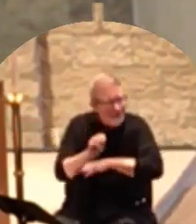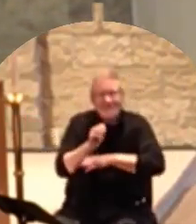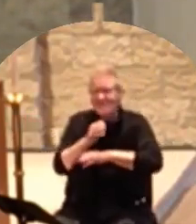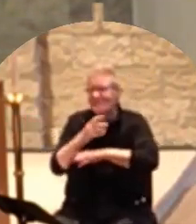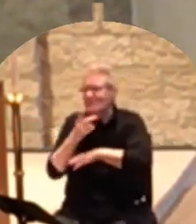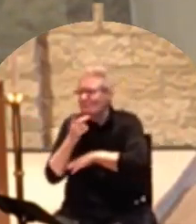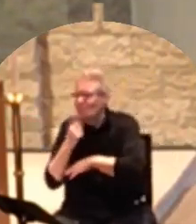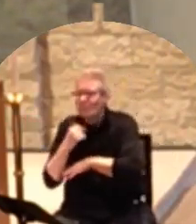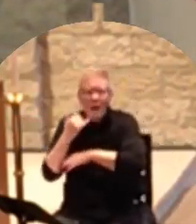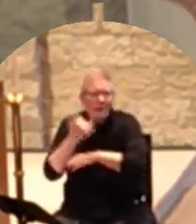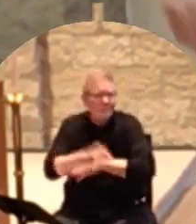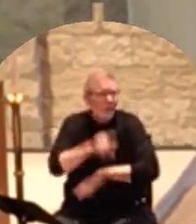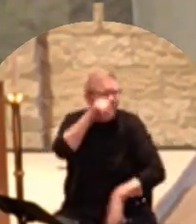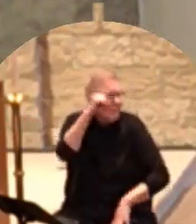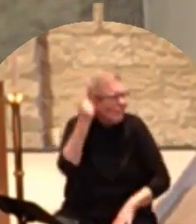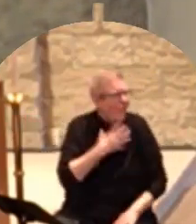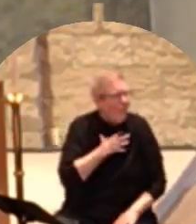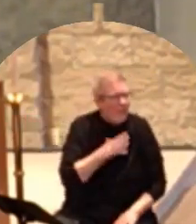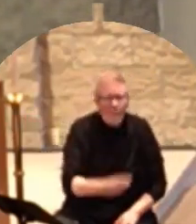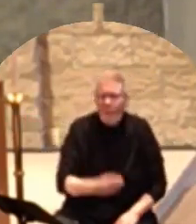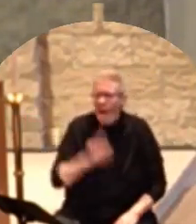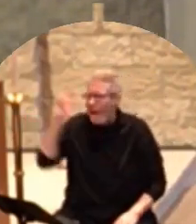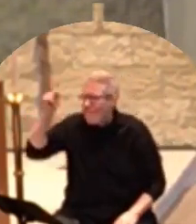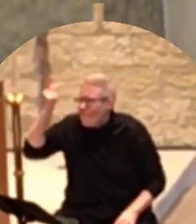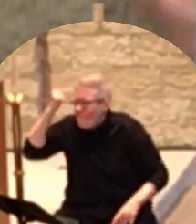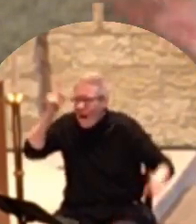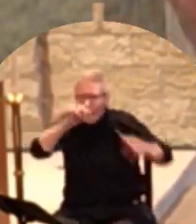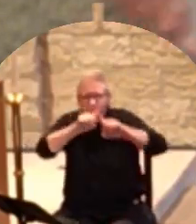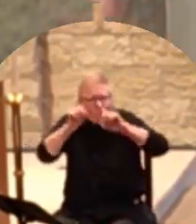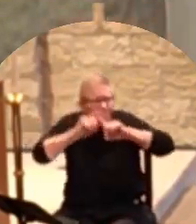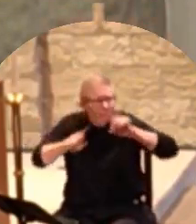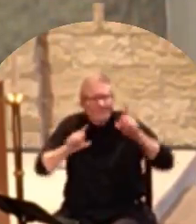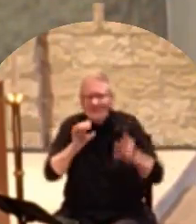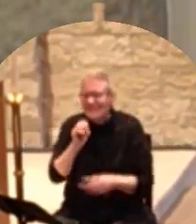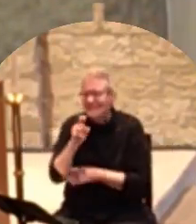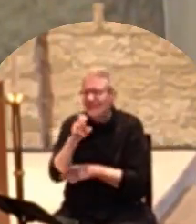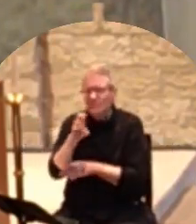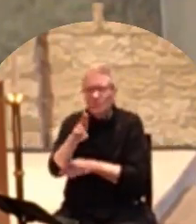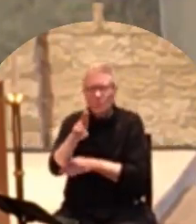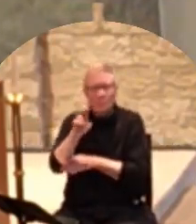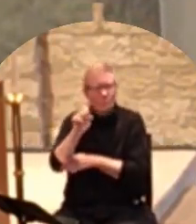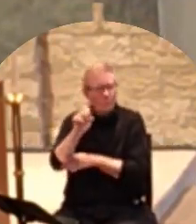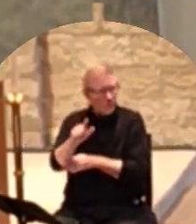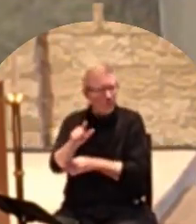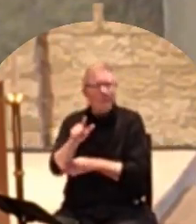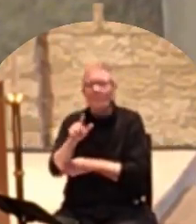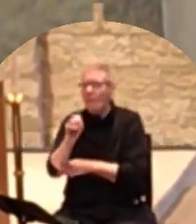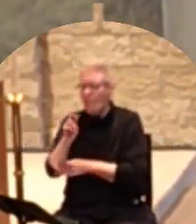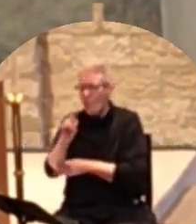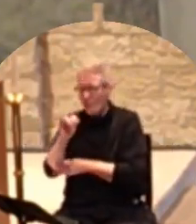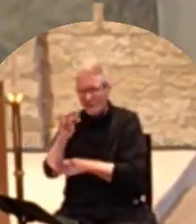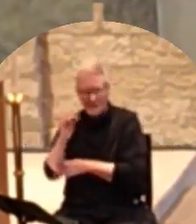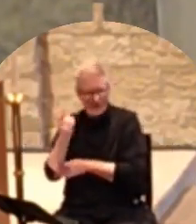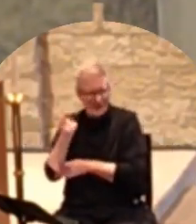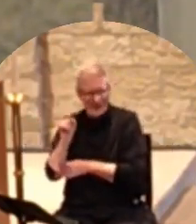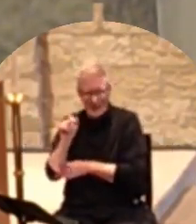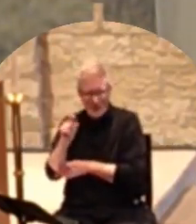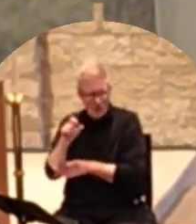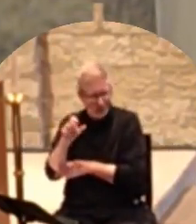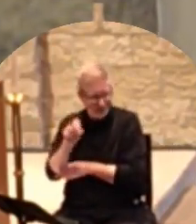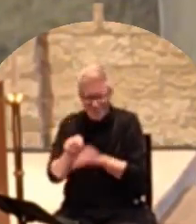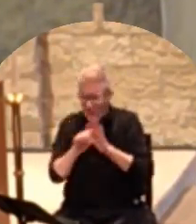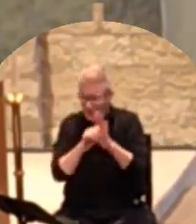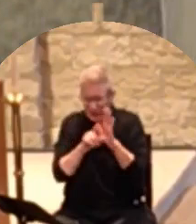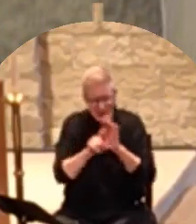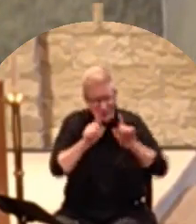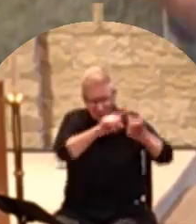political statements made. We have different sexual orientations out there. We see a lot of diversity, and this